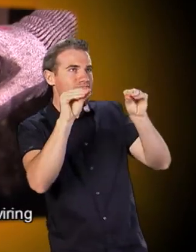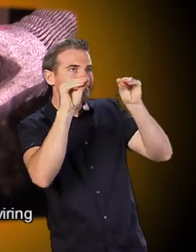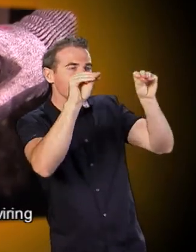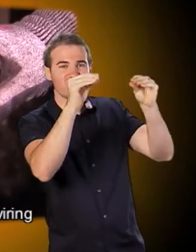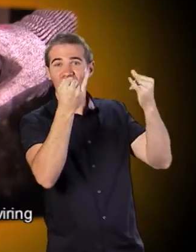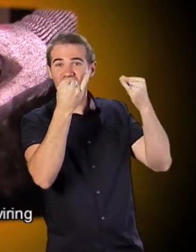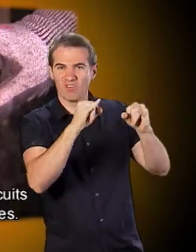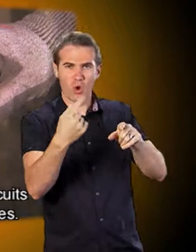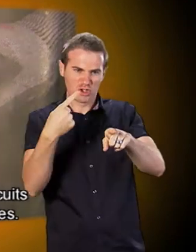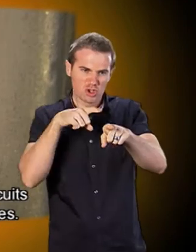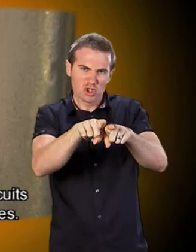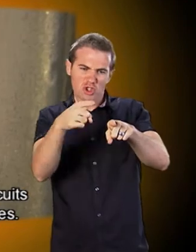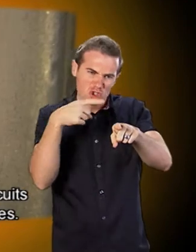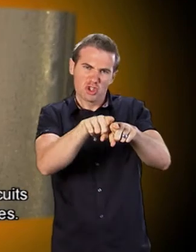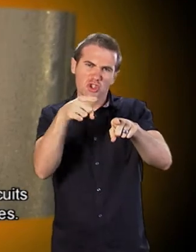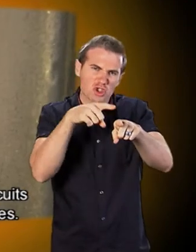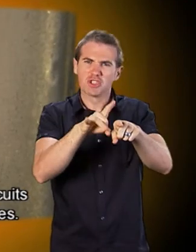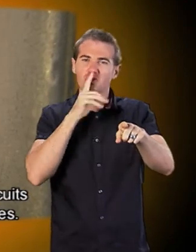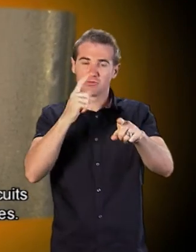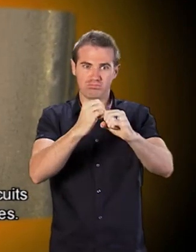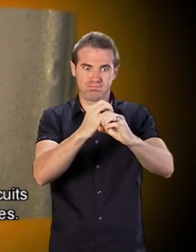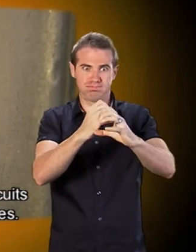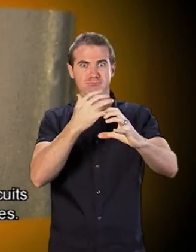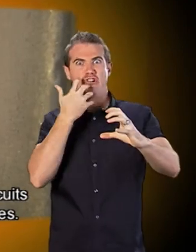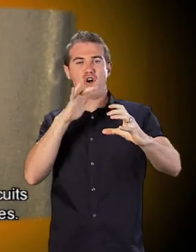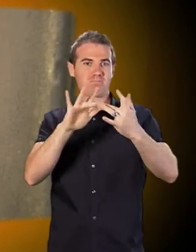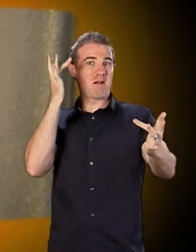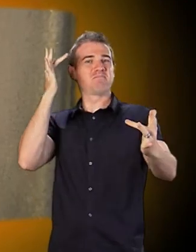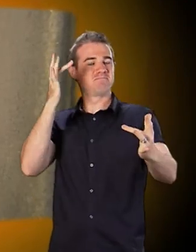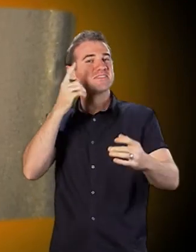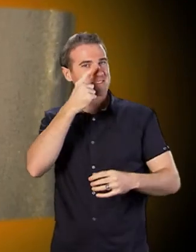installed wiring or overloading of circuits and extension cables.